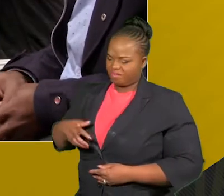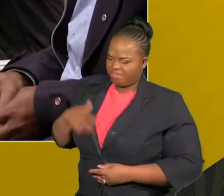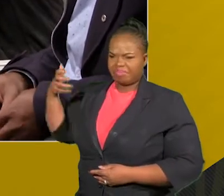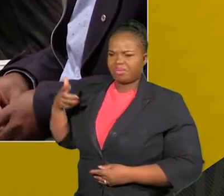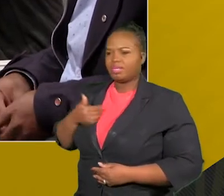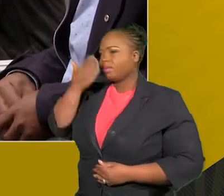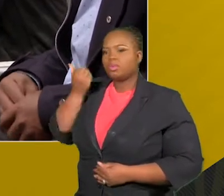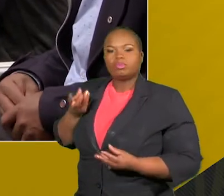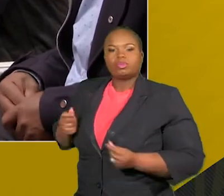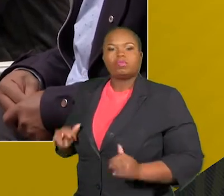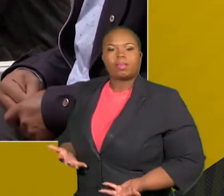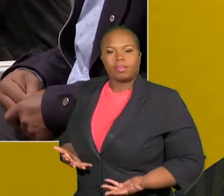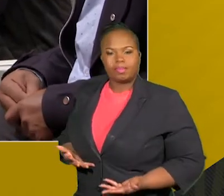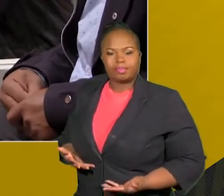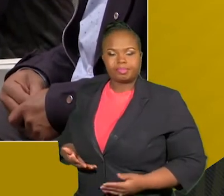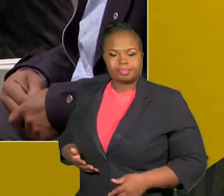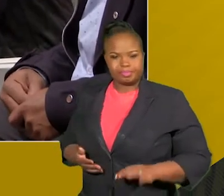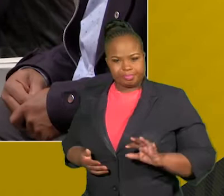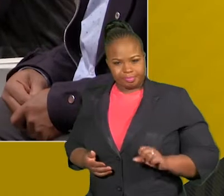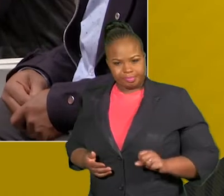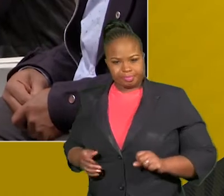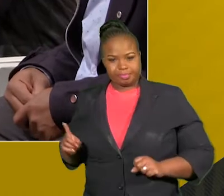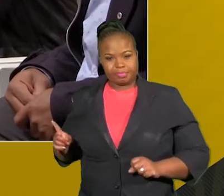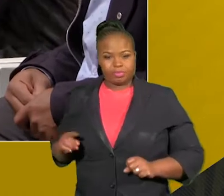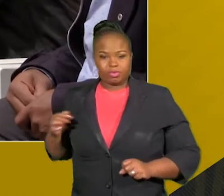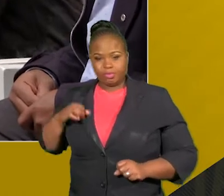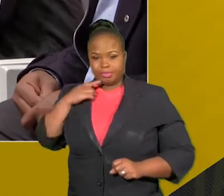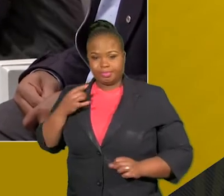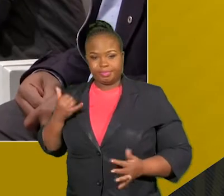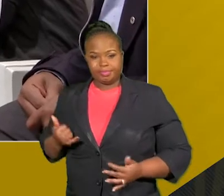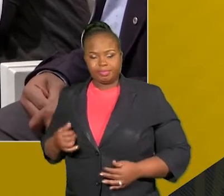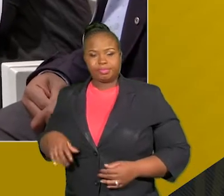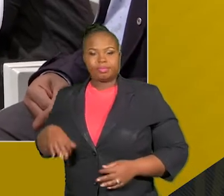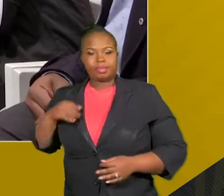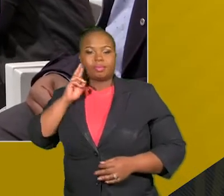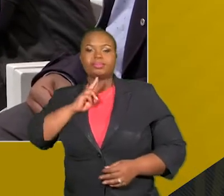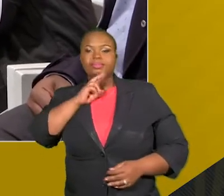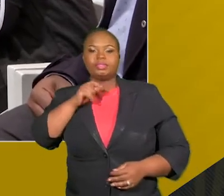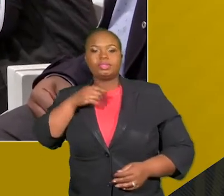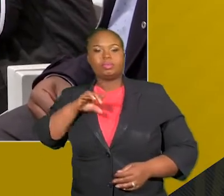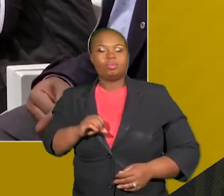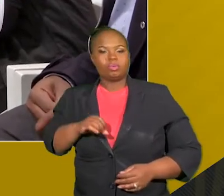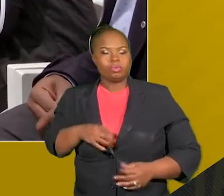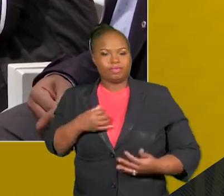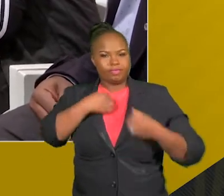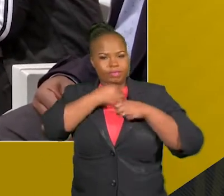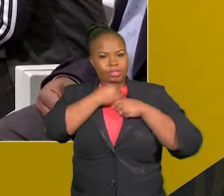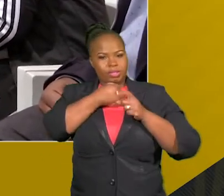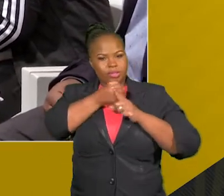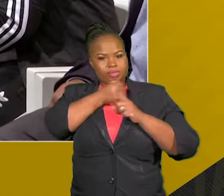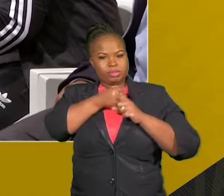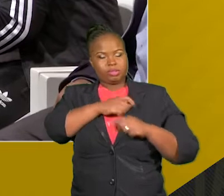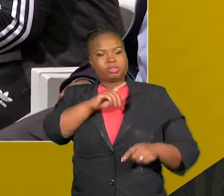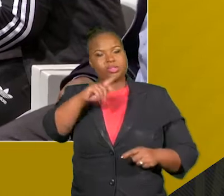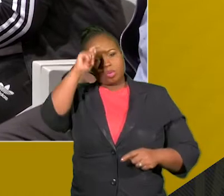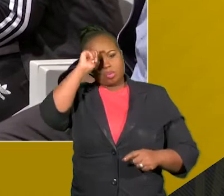don't know how to deal with that anger. Okay, you know what? Into kuluma njengayo njengamanje, ubani umthepho, bane campaign abayidlalayo njengamanje, which is